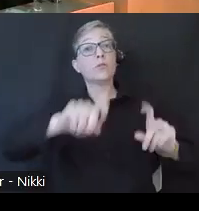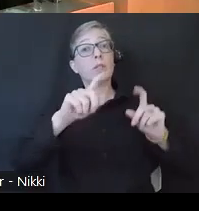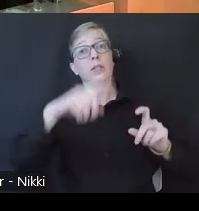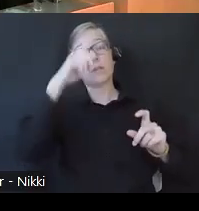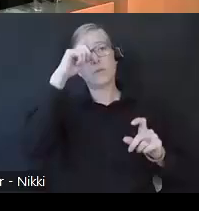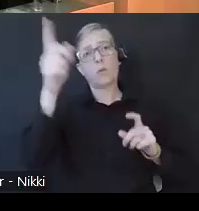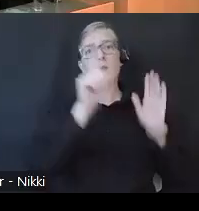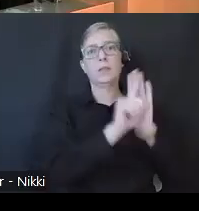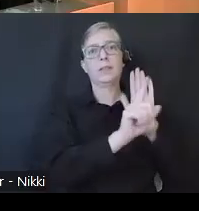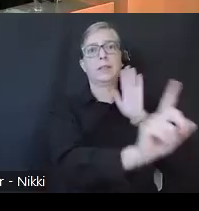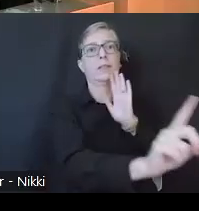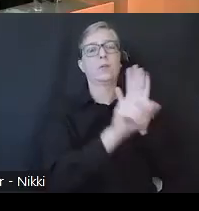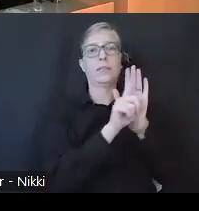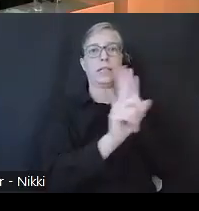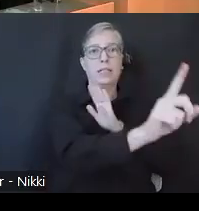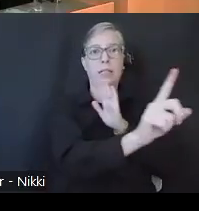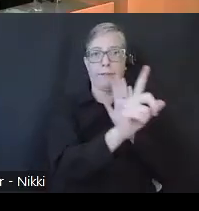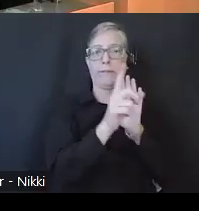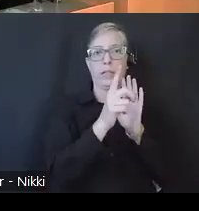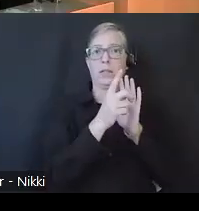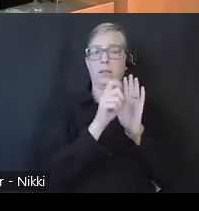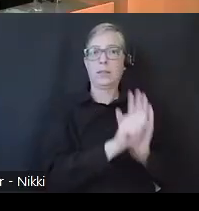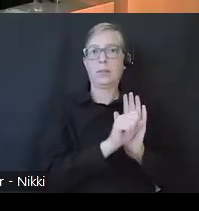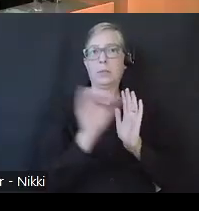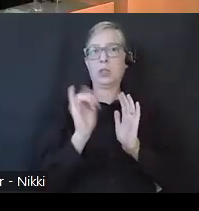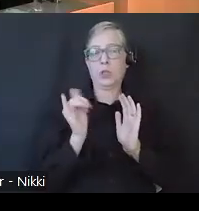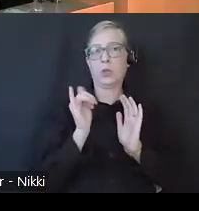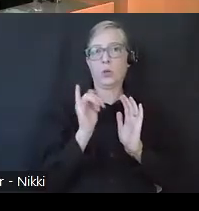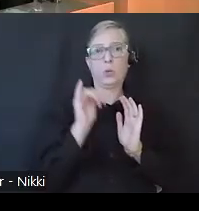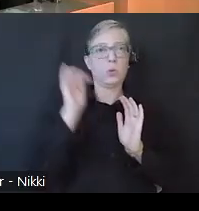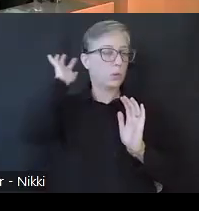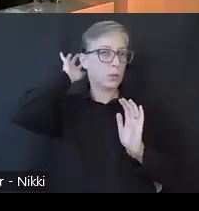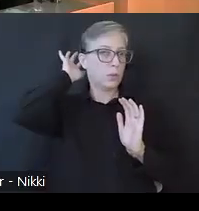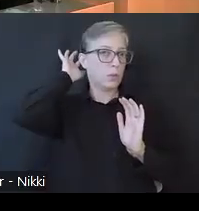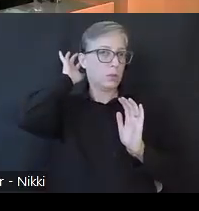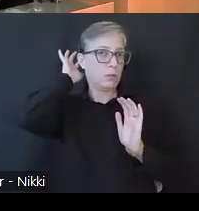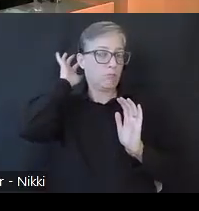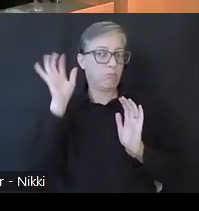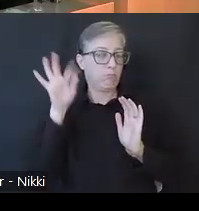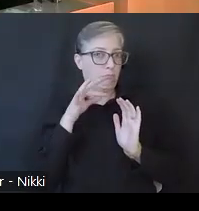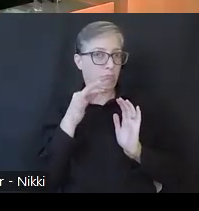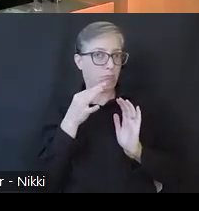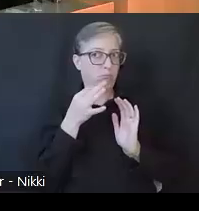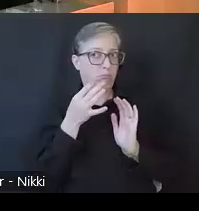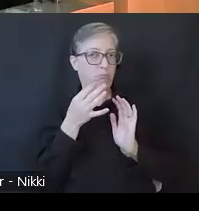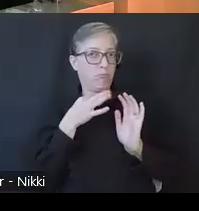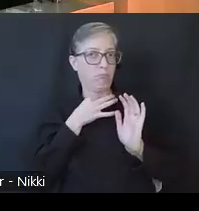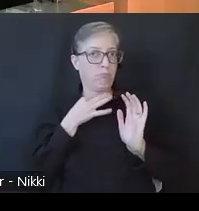how do you see similar findings among individuals with dissociation proneness,